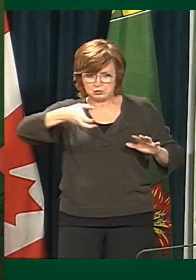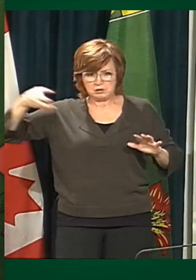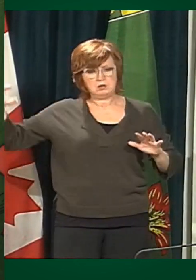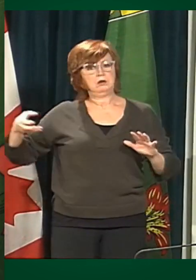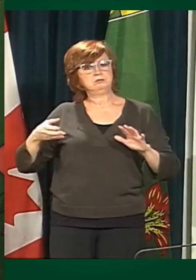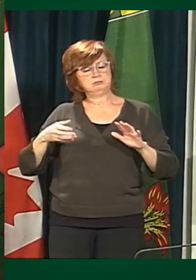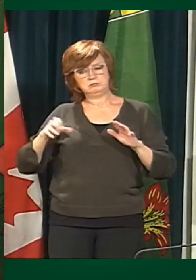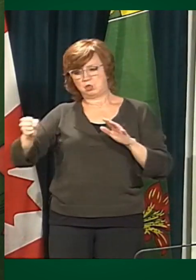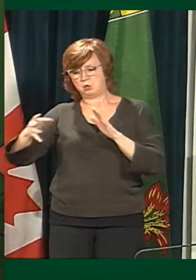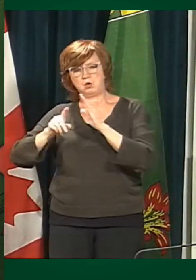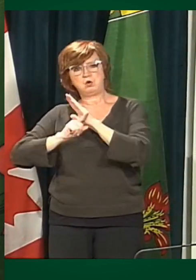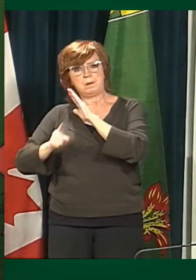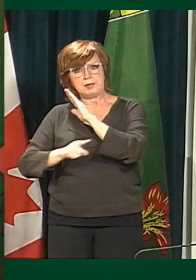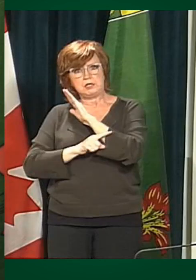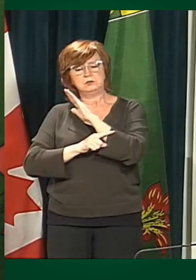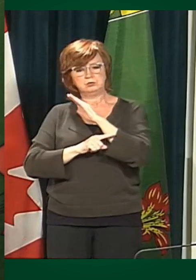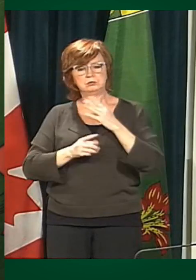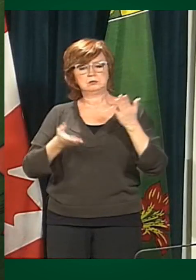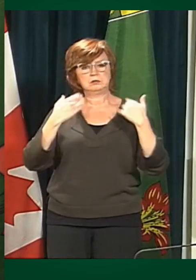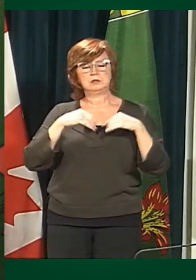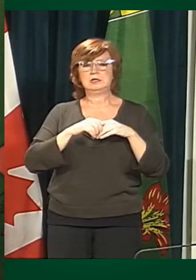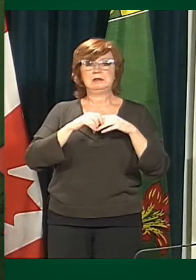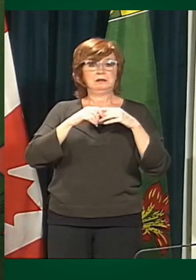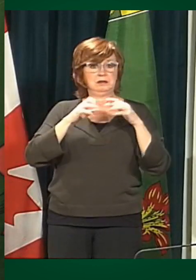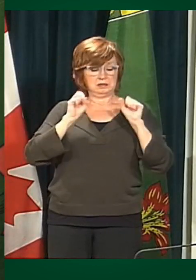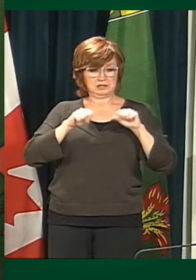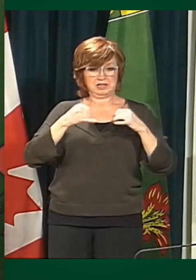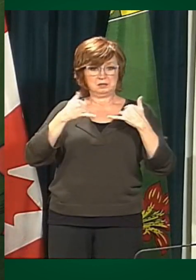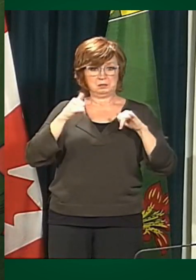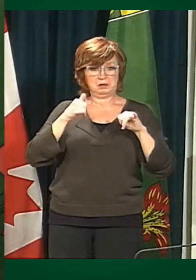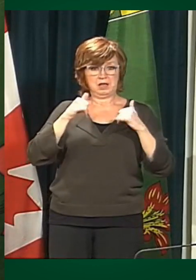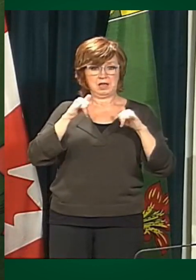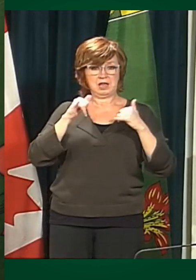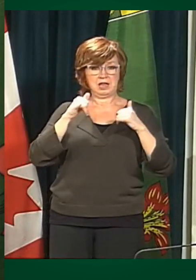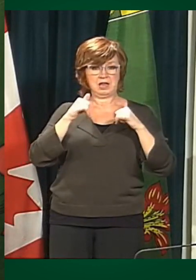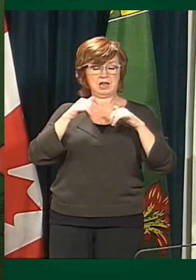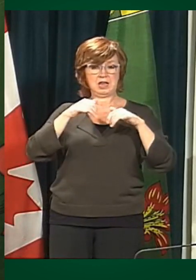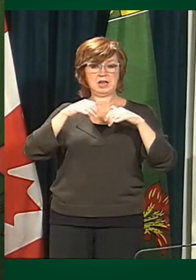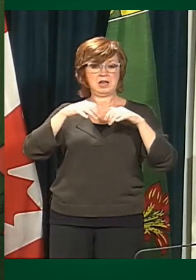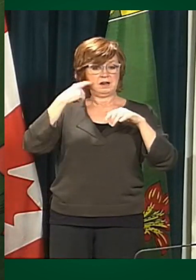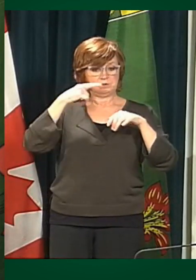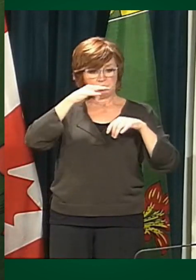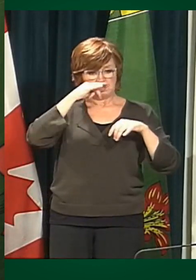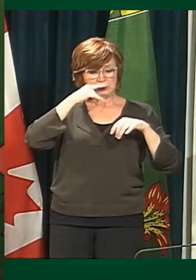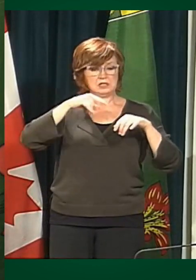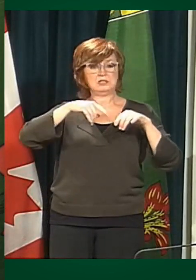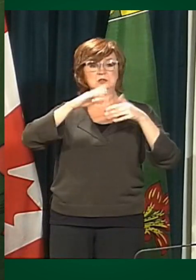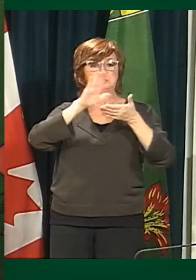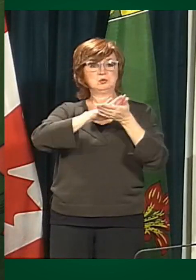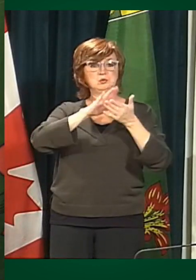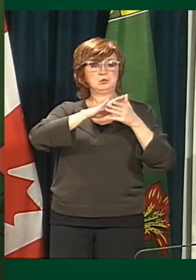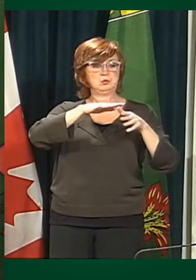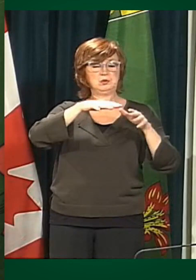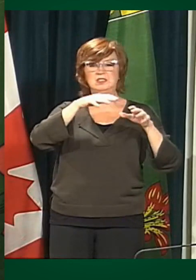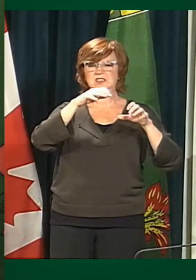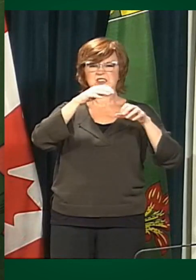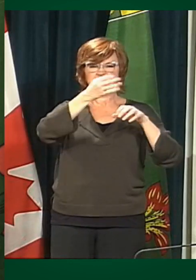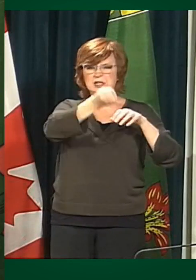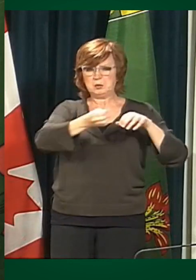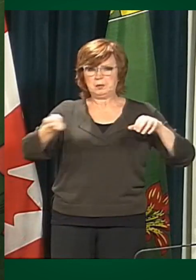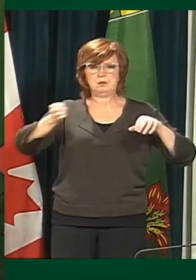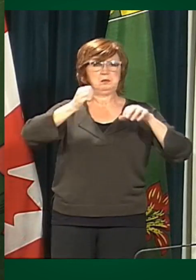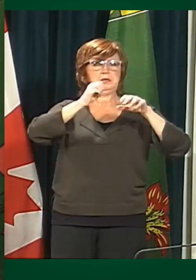taped off. So please respect that. We're still learning about how long the virus survives in sunlight and in the warm weather, but till such time that we